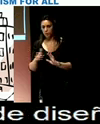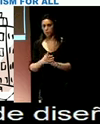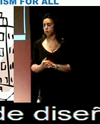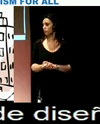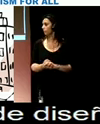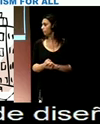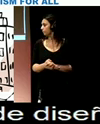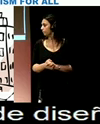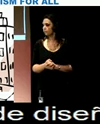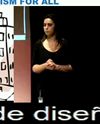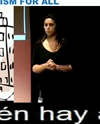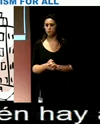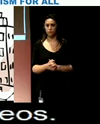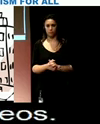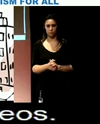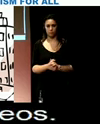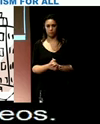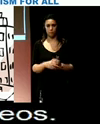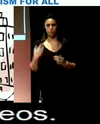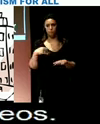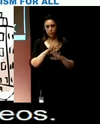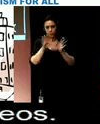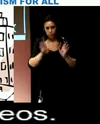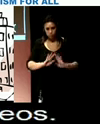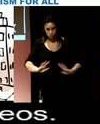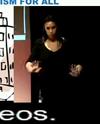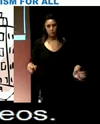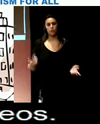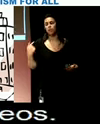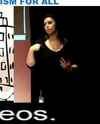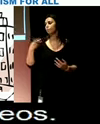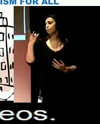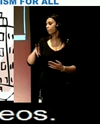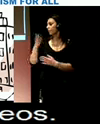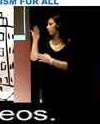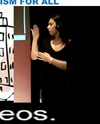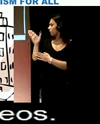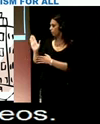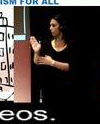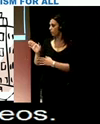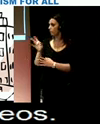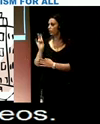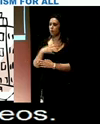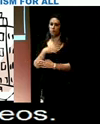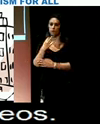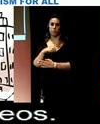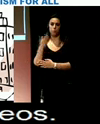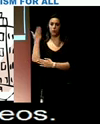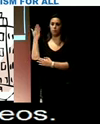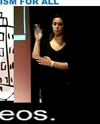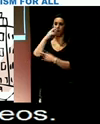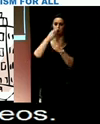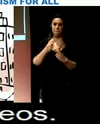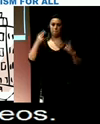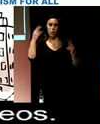And finally, this is the platform. Of course, I can only present here the public area, but you actually have the front page, which is the